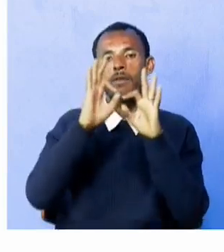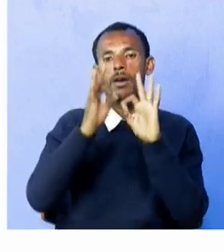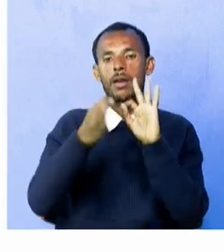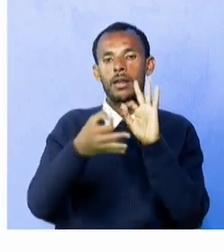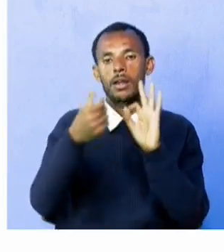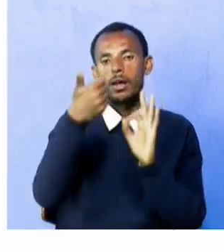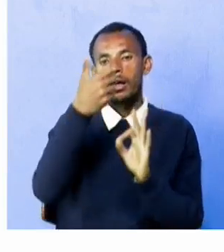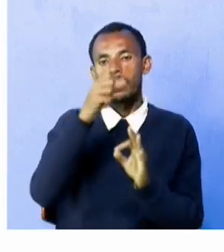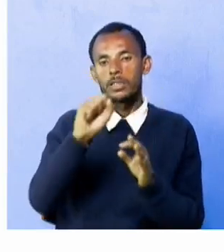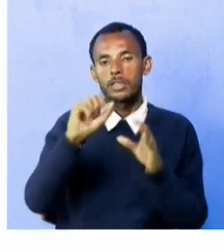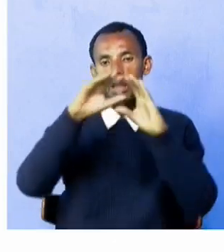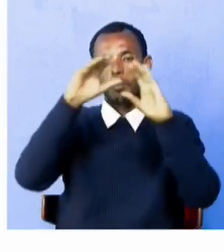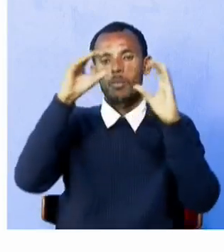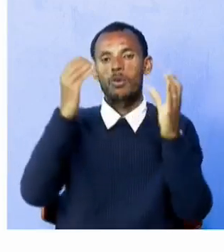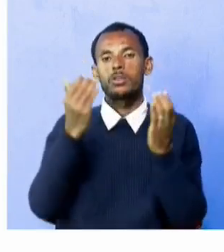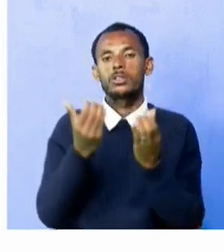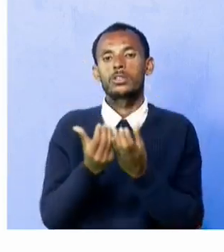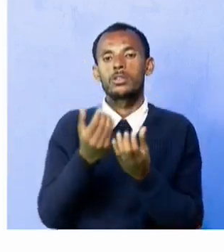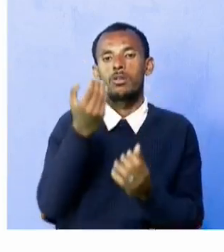a portion of